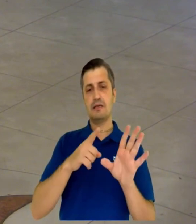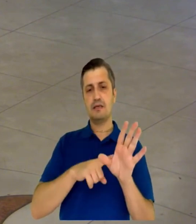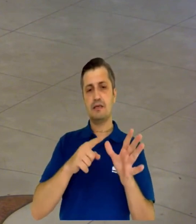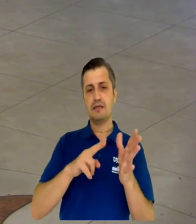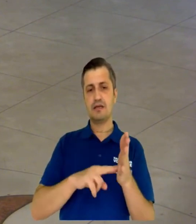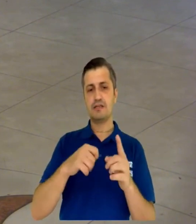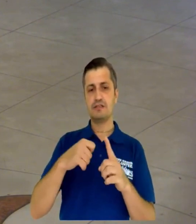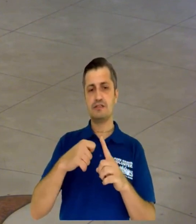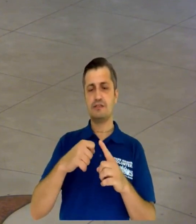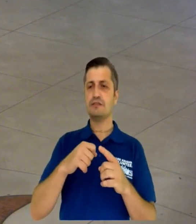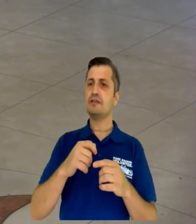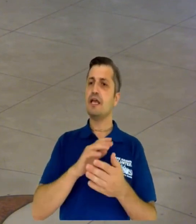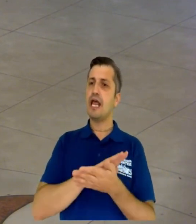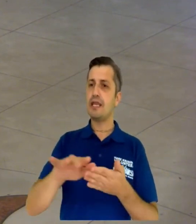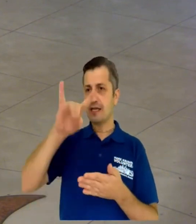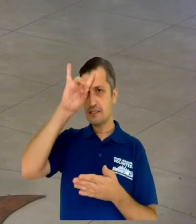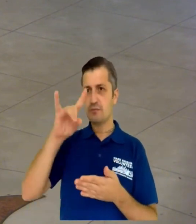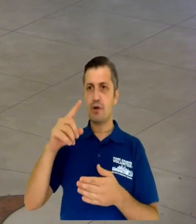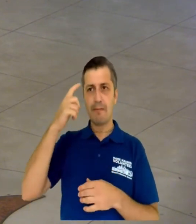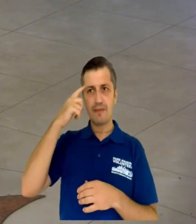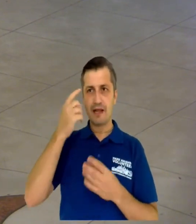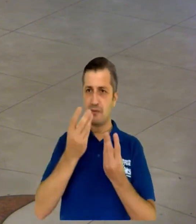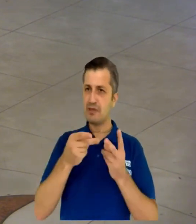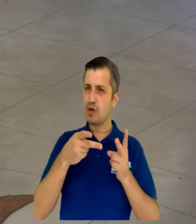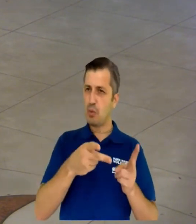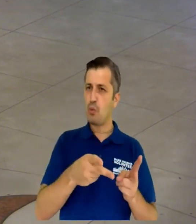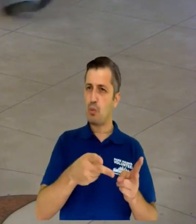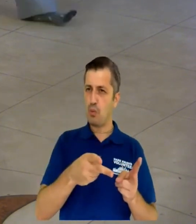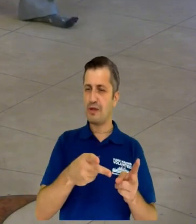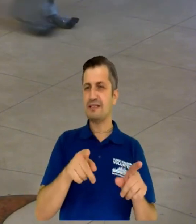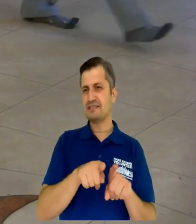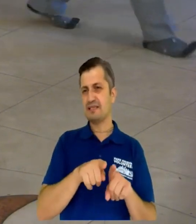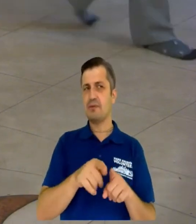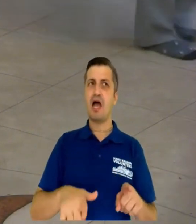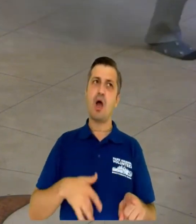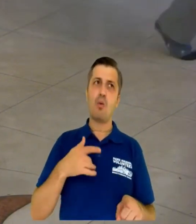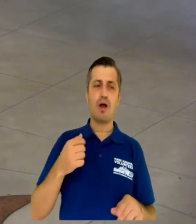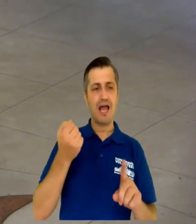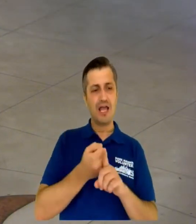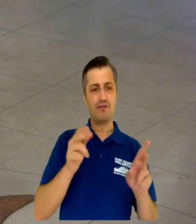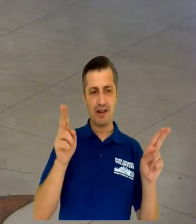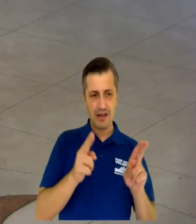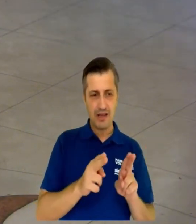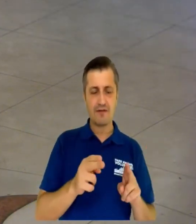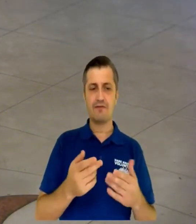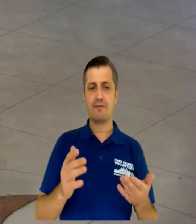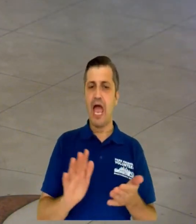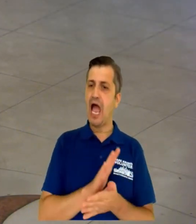I want to fulfill all my needs with minimum effort, live comfortably and happily, and make everyone